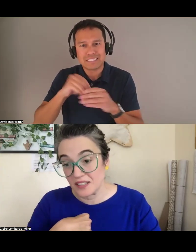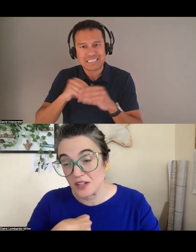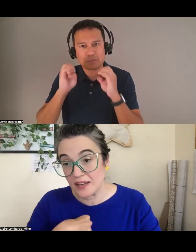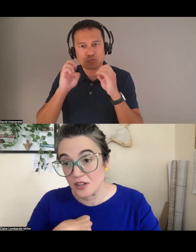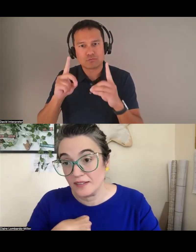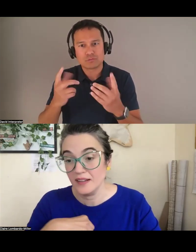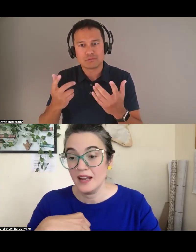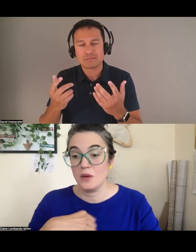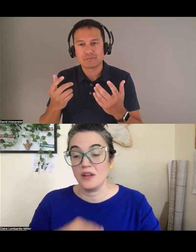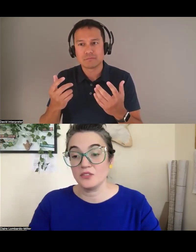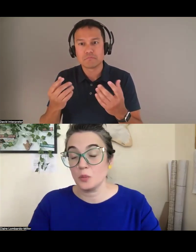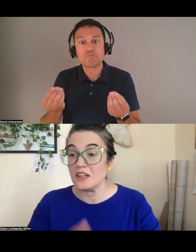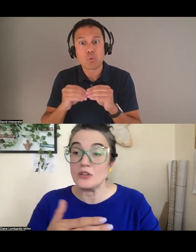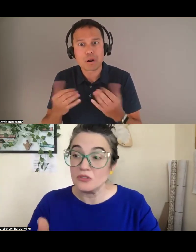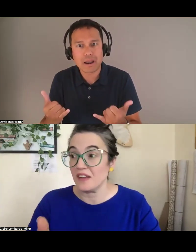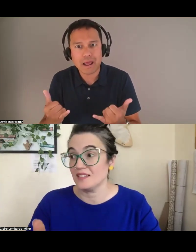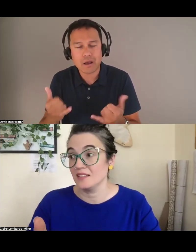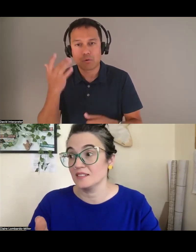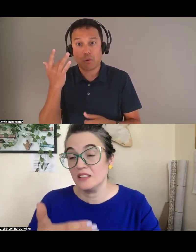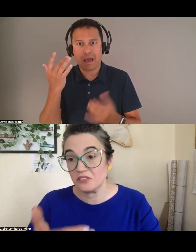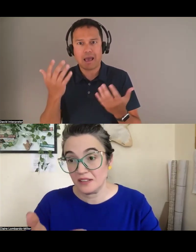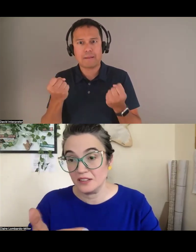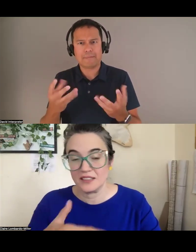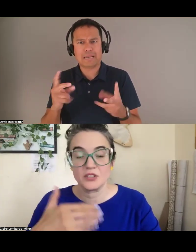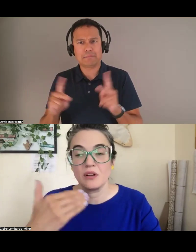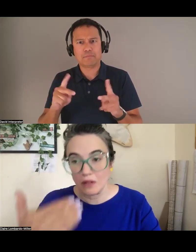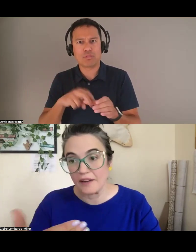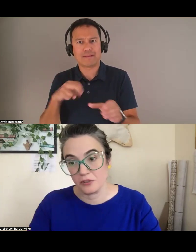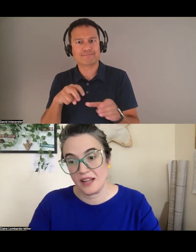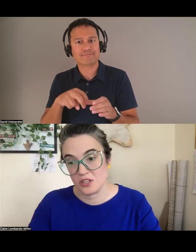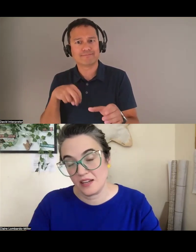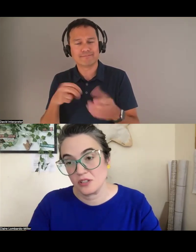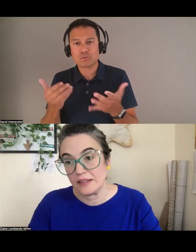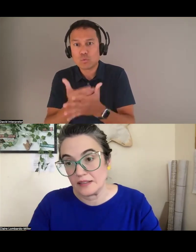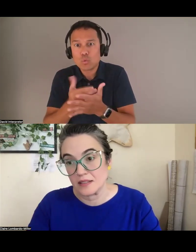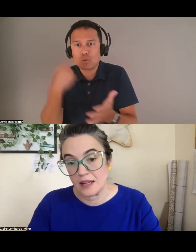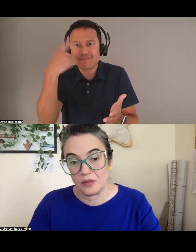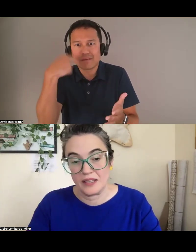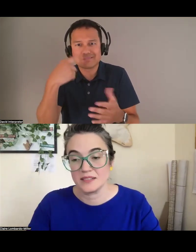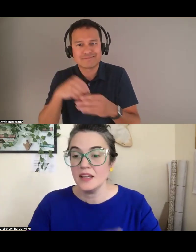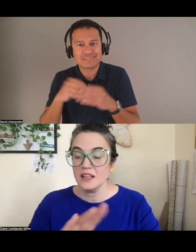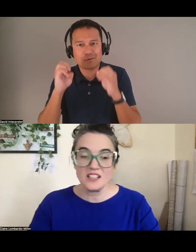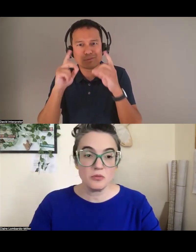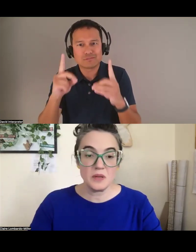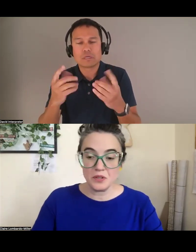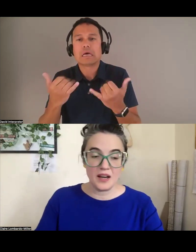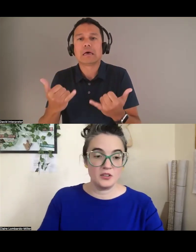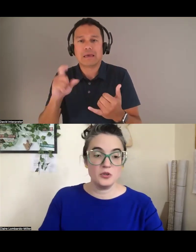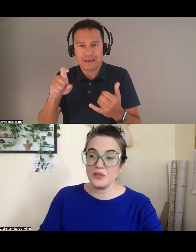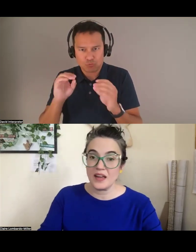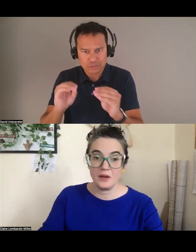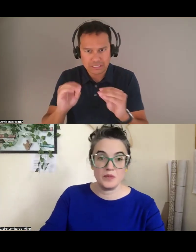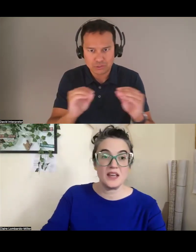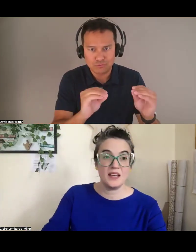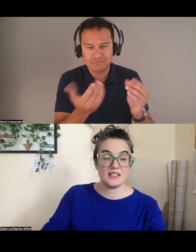left education and we have so many new faces in the field that there's a lot of re-education that needs to take place. Thanks for people who